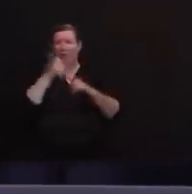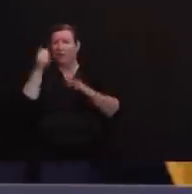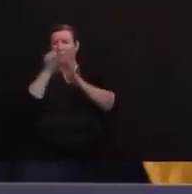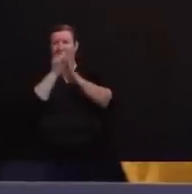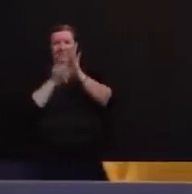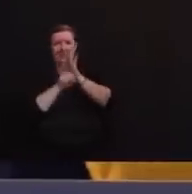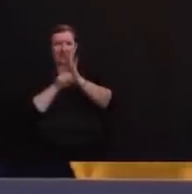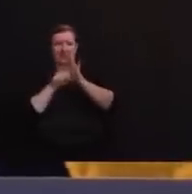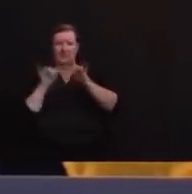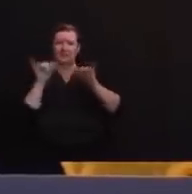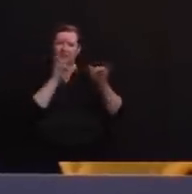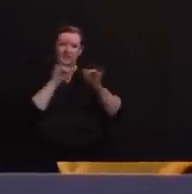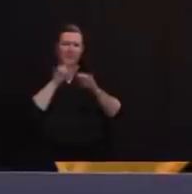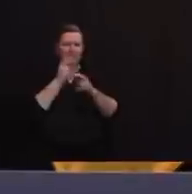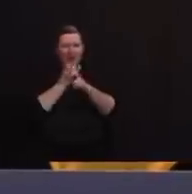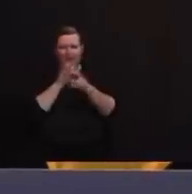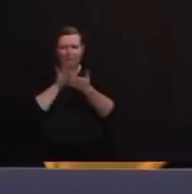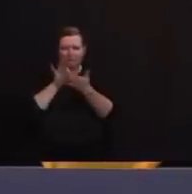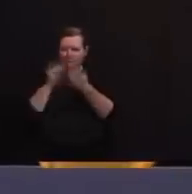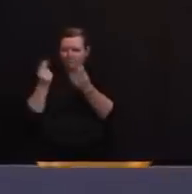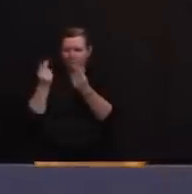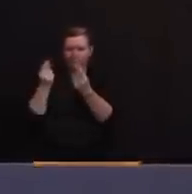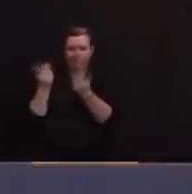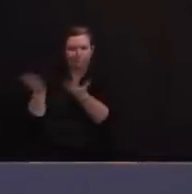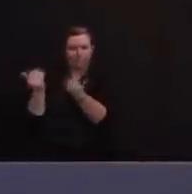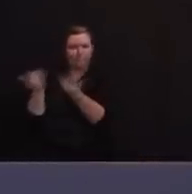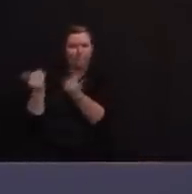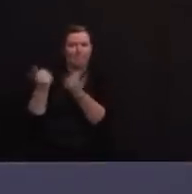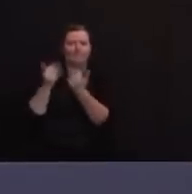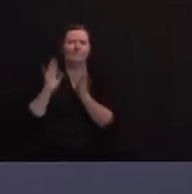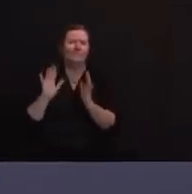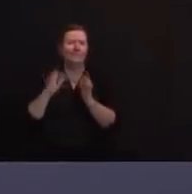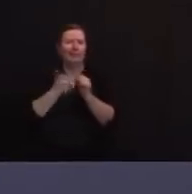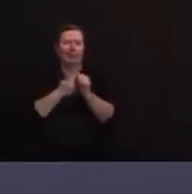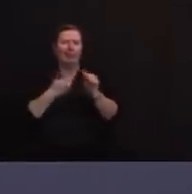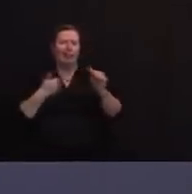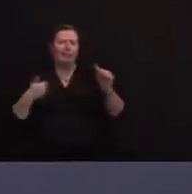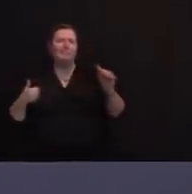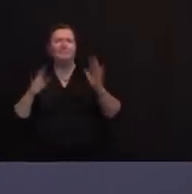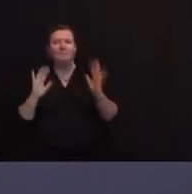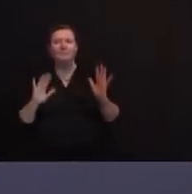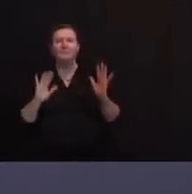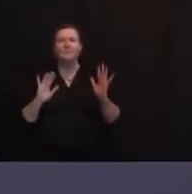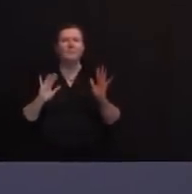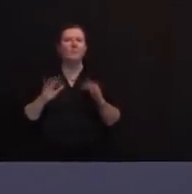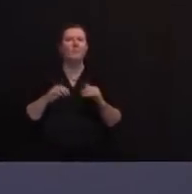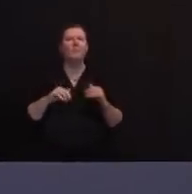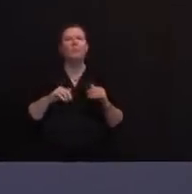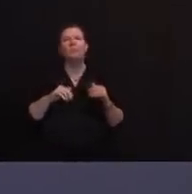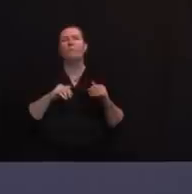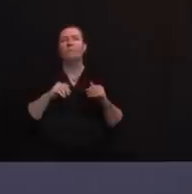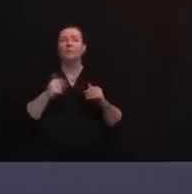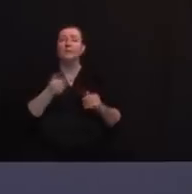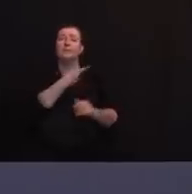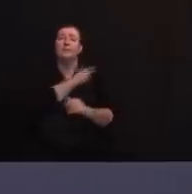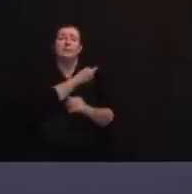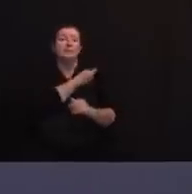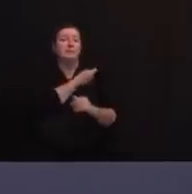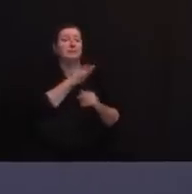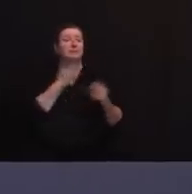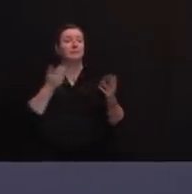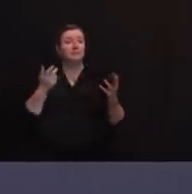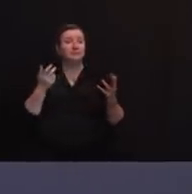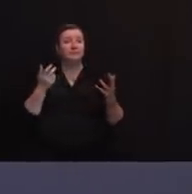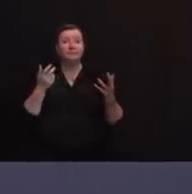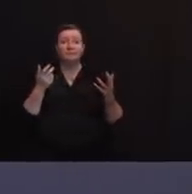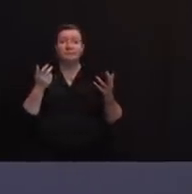states. Again, I think we have to give credit where credit is due. So the development of these vaccines, and the two people on my right are far more qualified to say